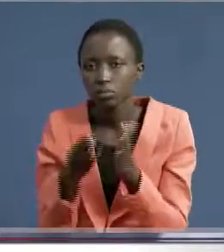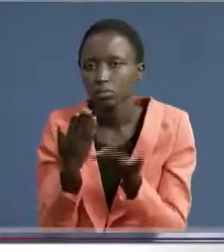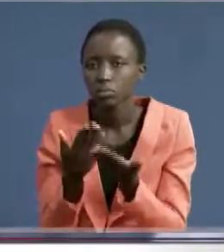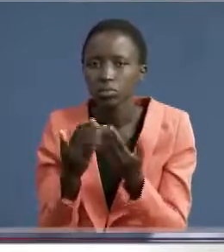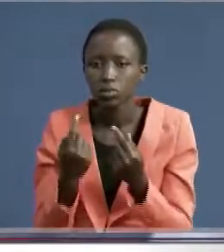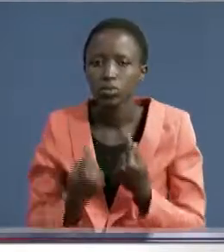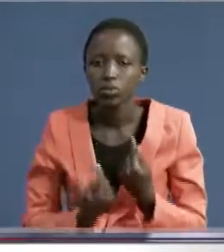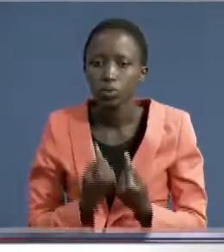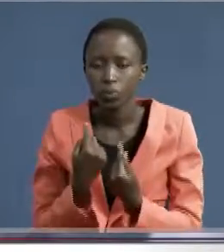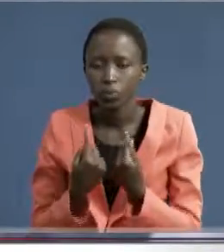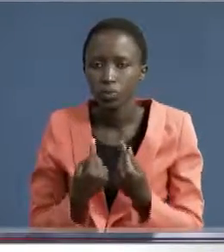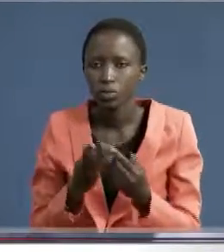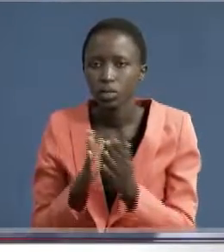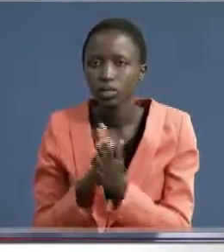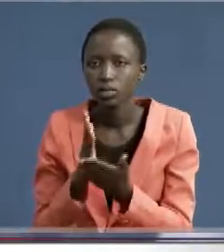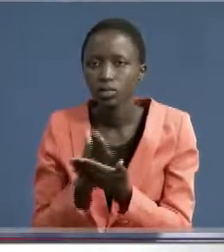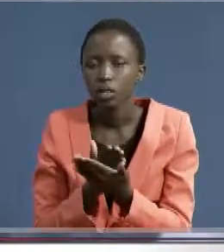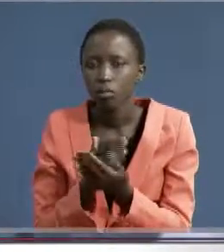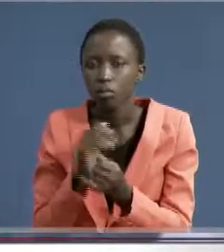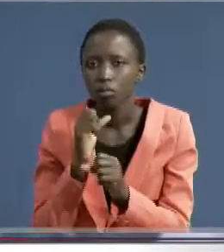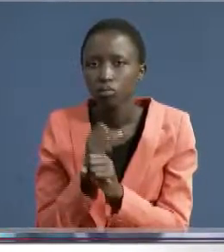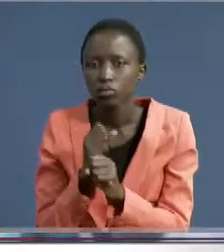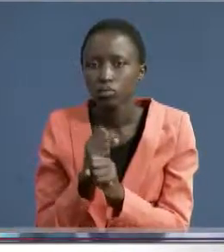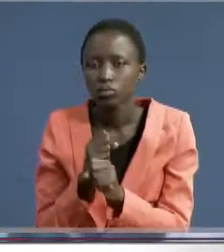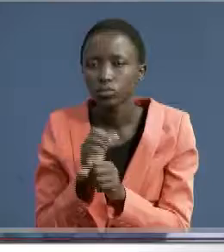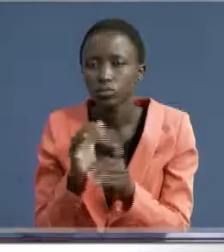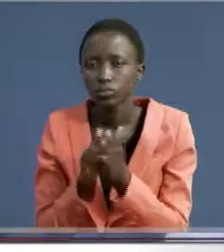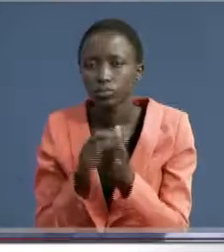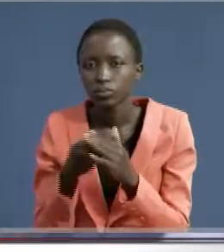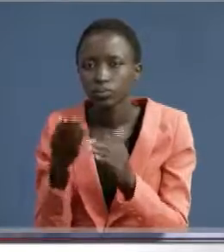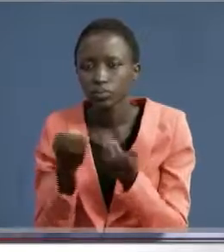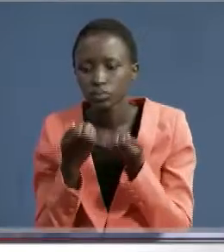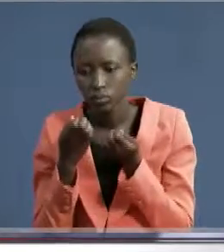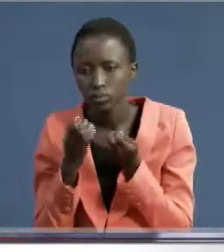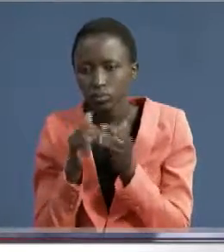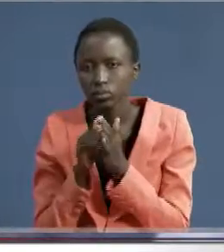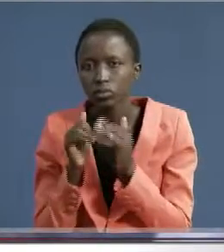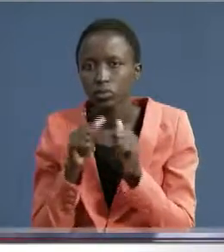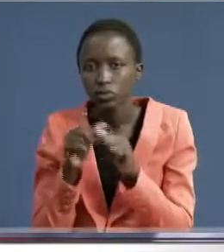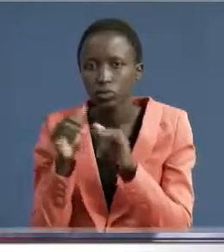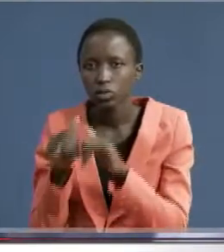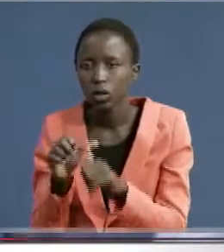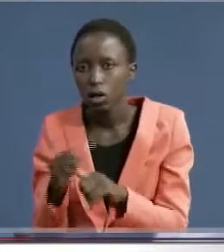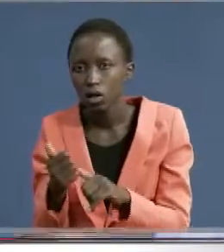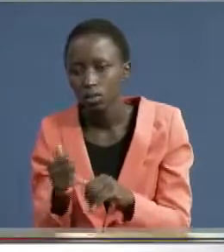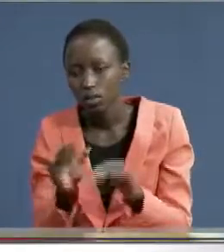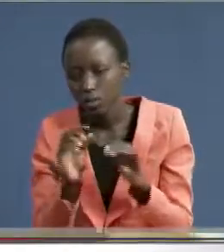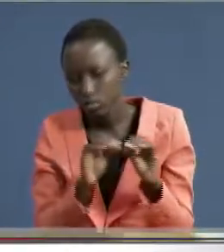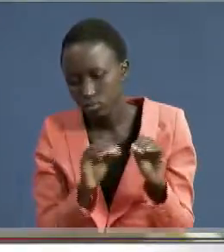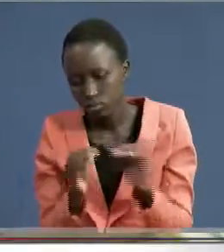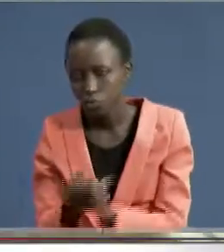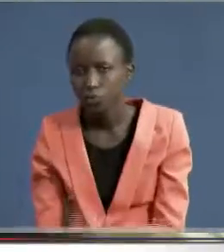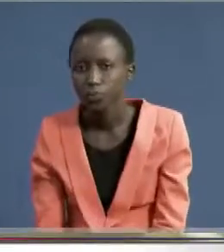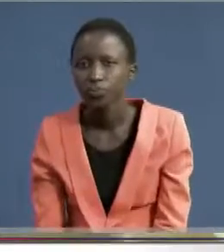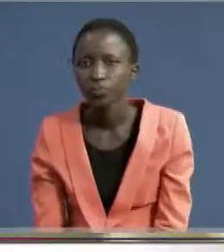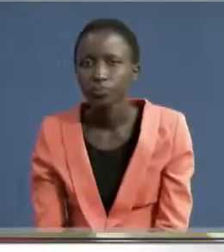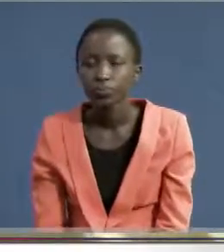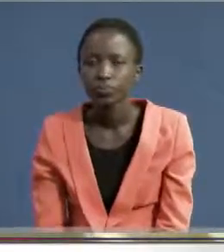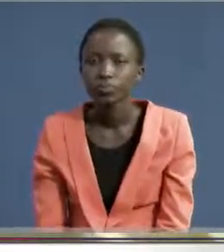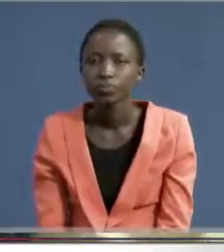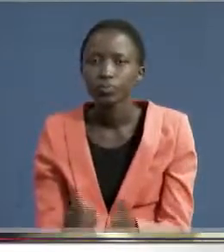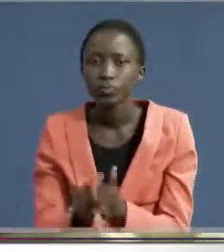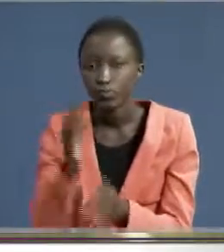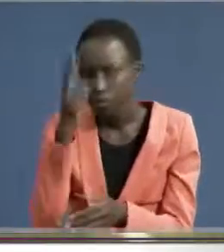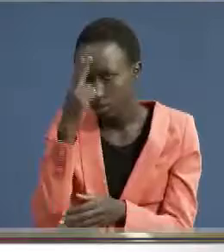cooks, and some staff, that non-teaching staff that may be needed, will stay in the compound. Everybody else has to leave. And in